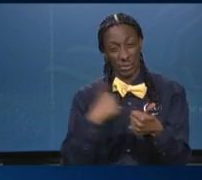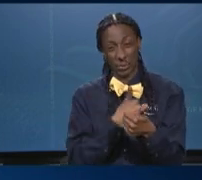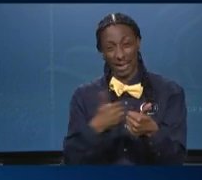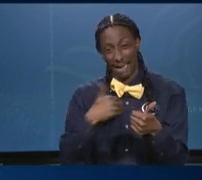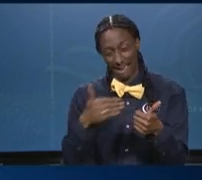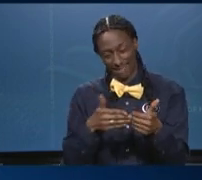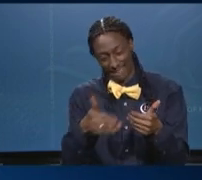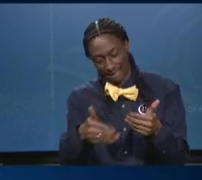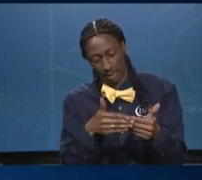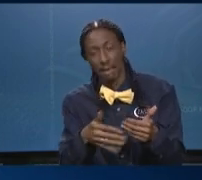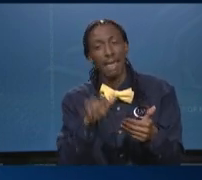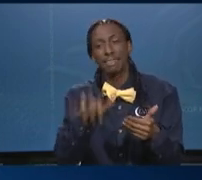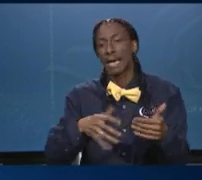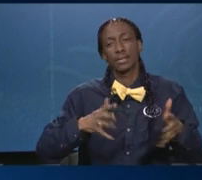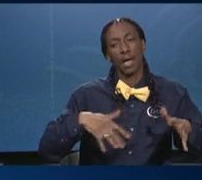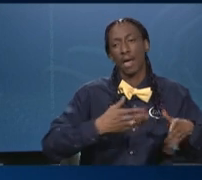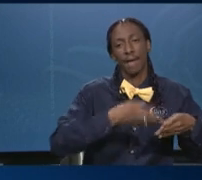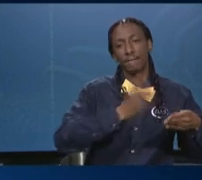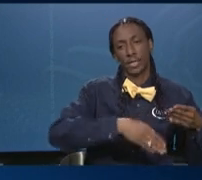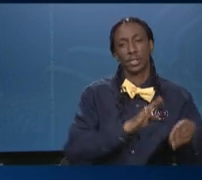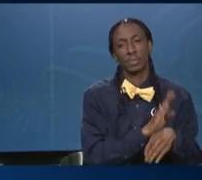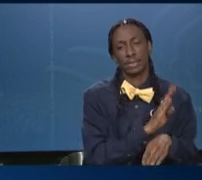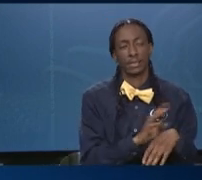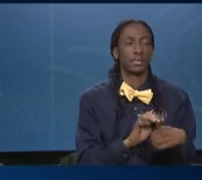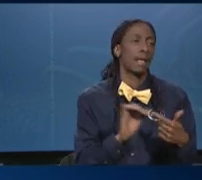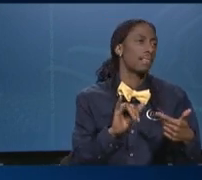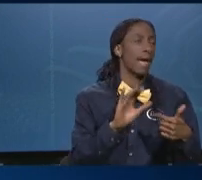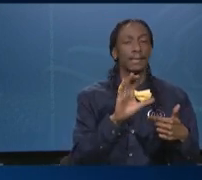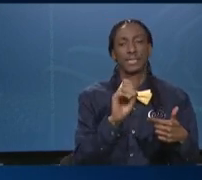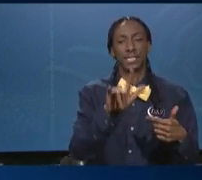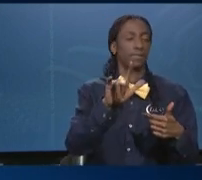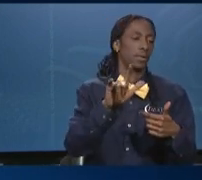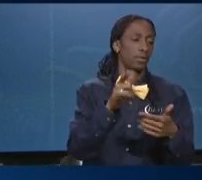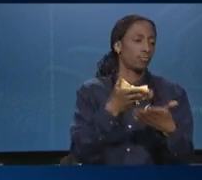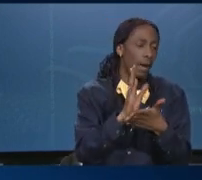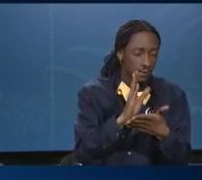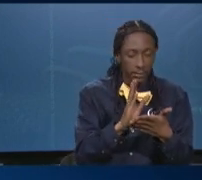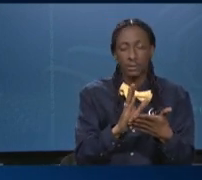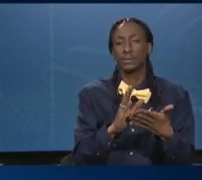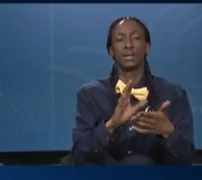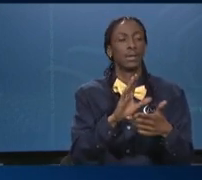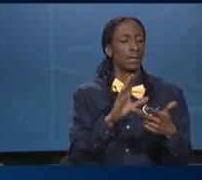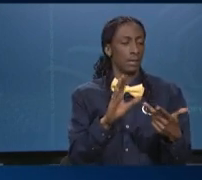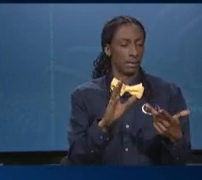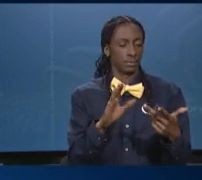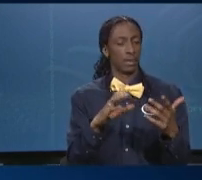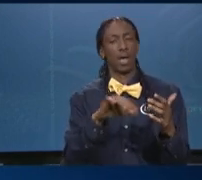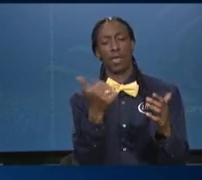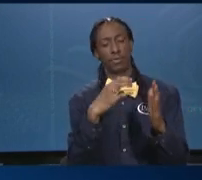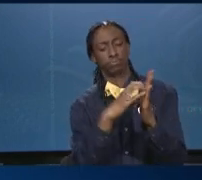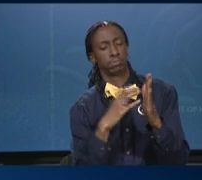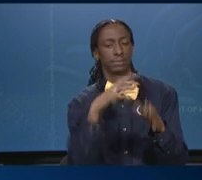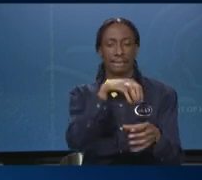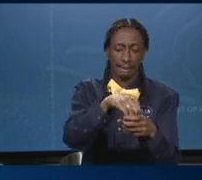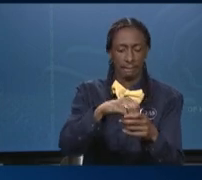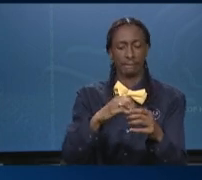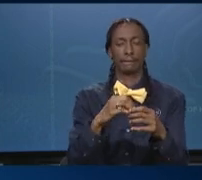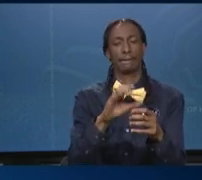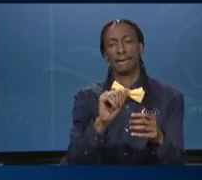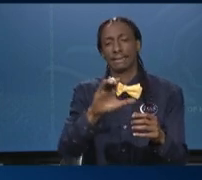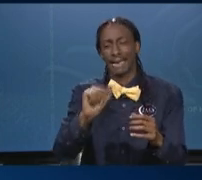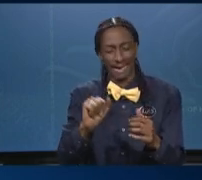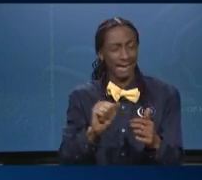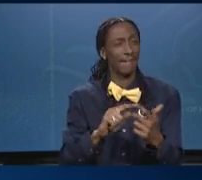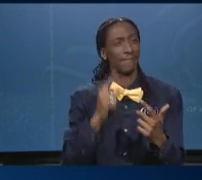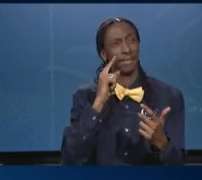You know, everything from the civil rights provisions in the Affordable Care Act to really making community living the right that it should